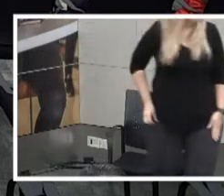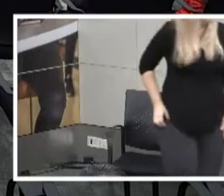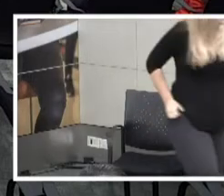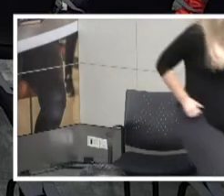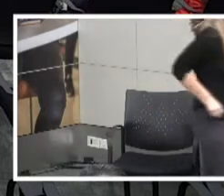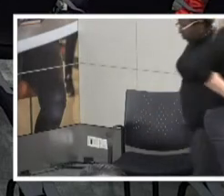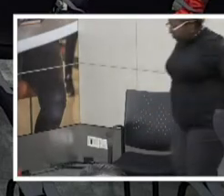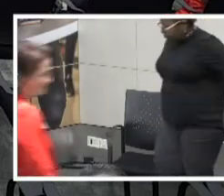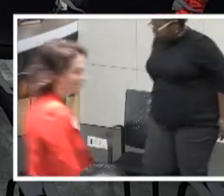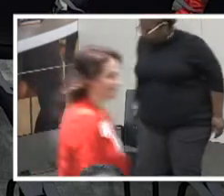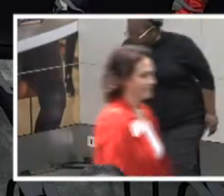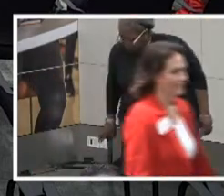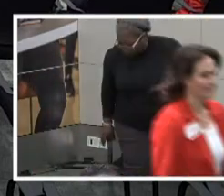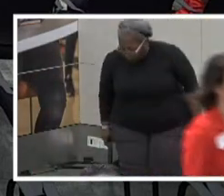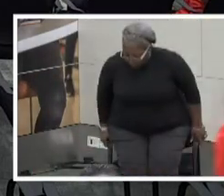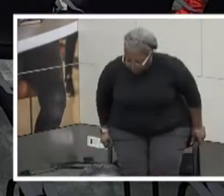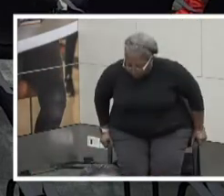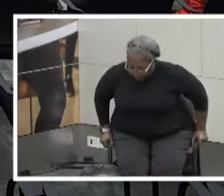teachers